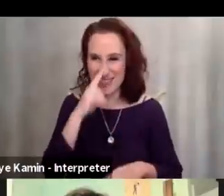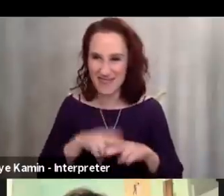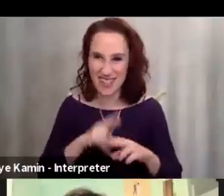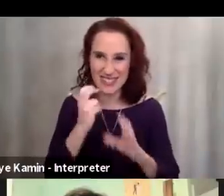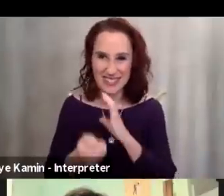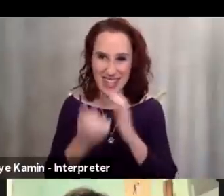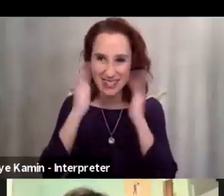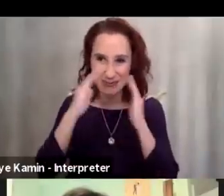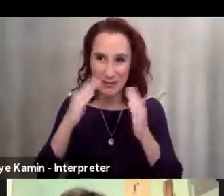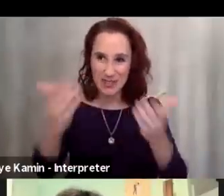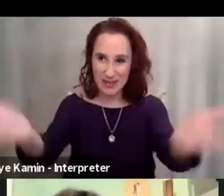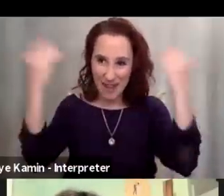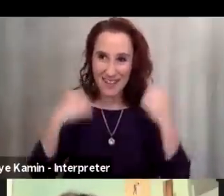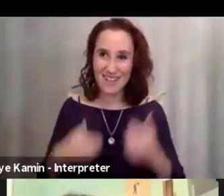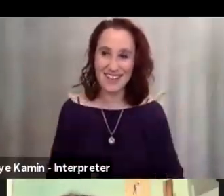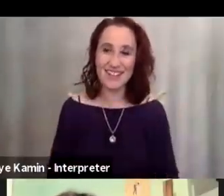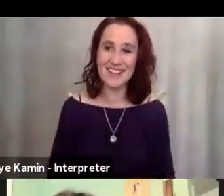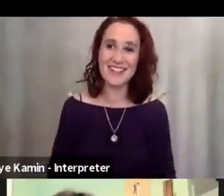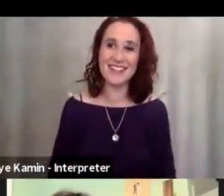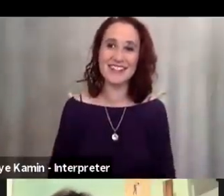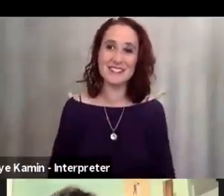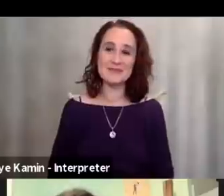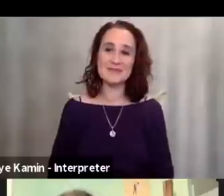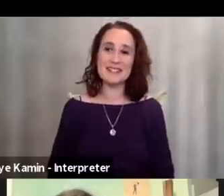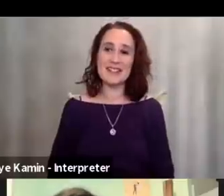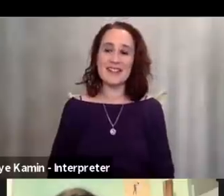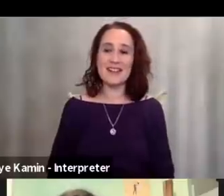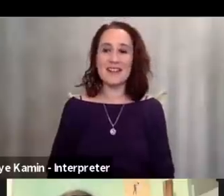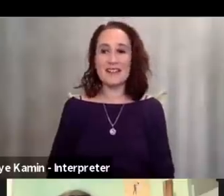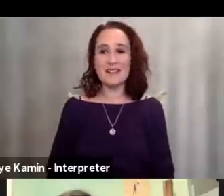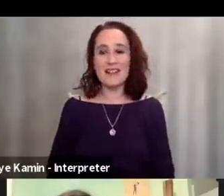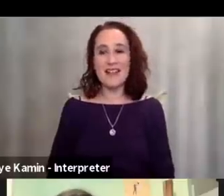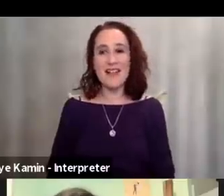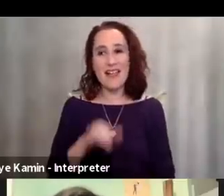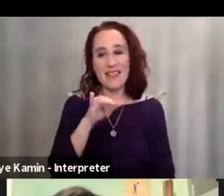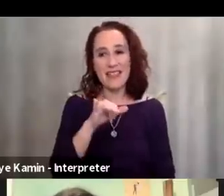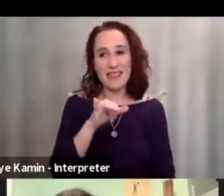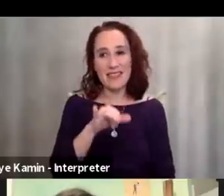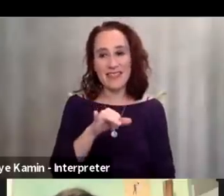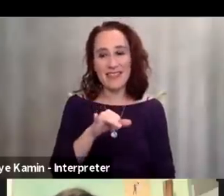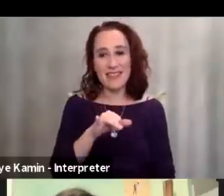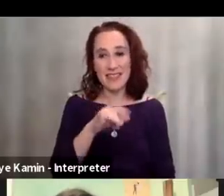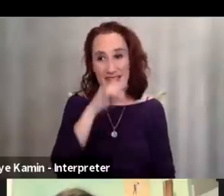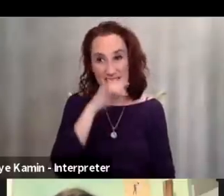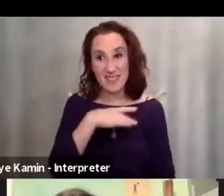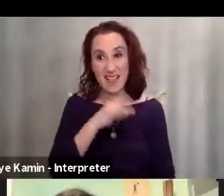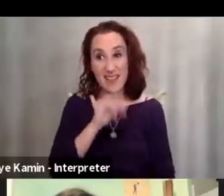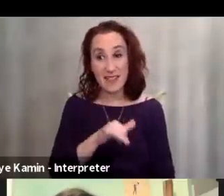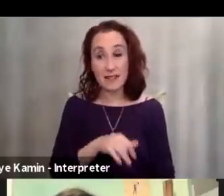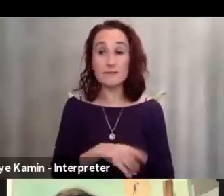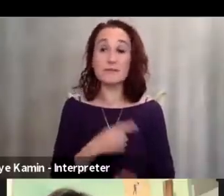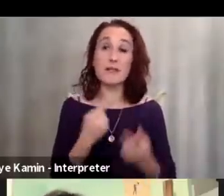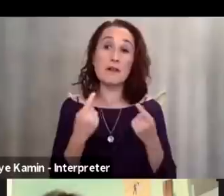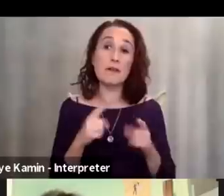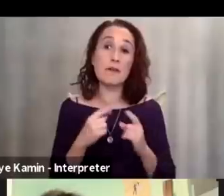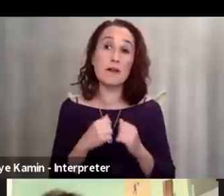trouble. And I think that really appeals to a lot of kids. And I think what happens is